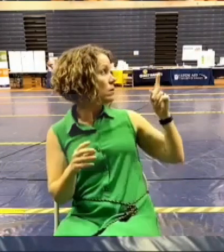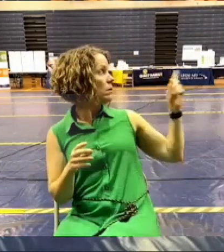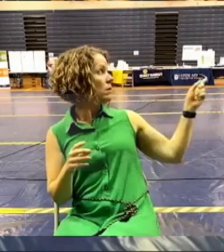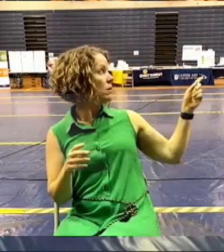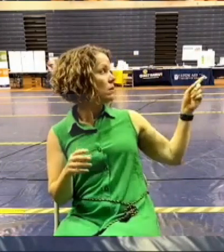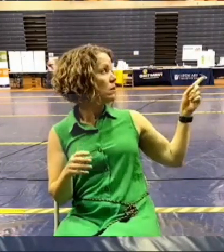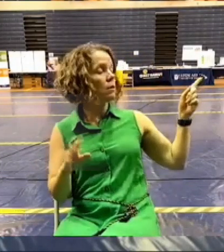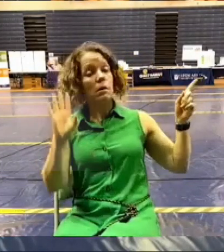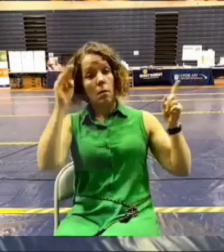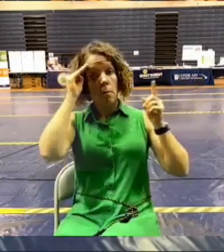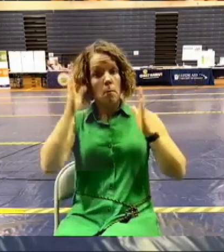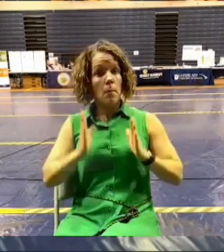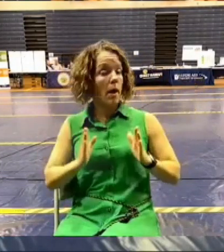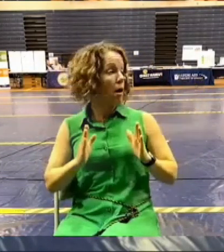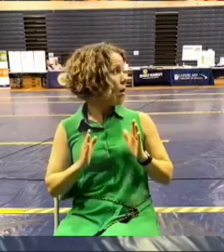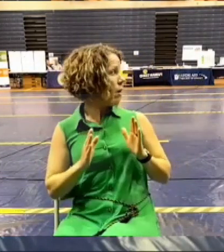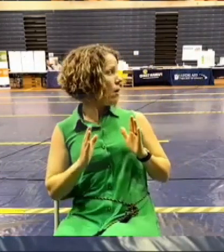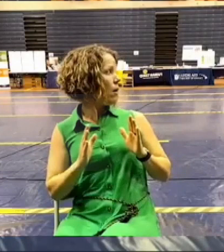director here.